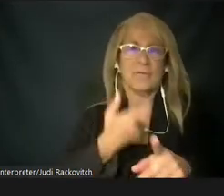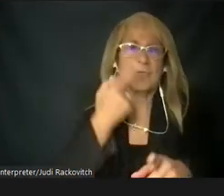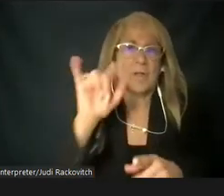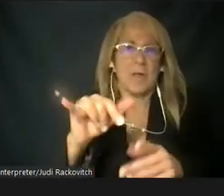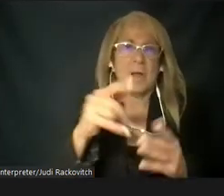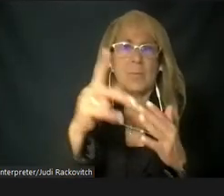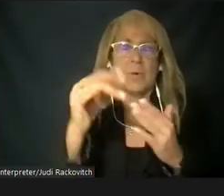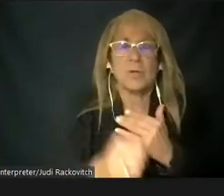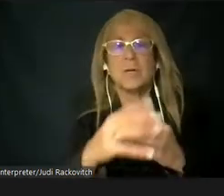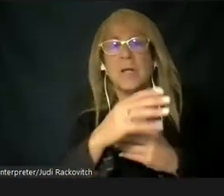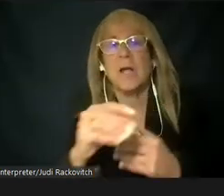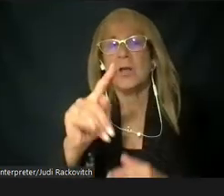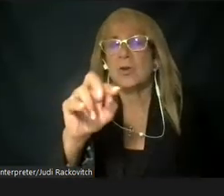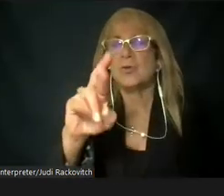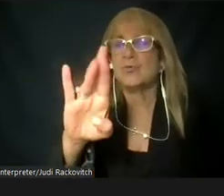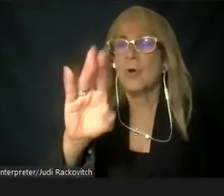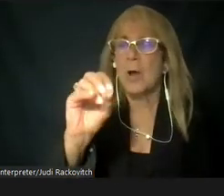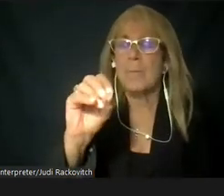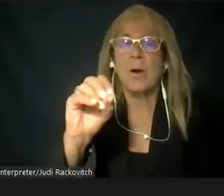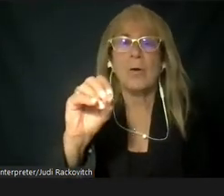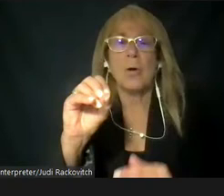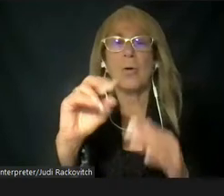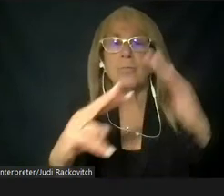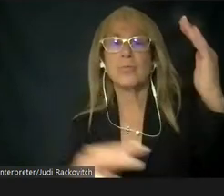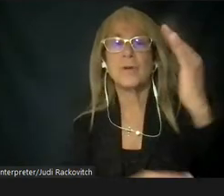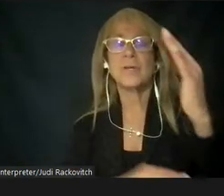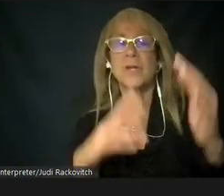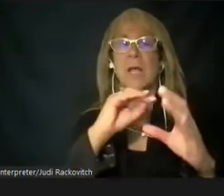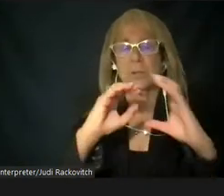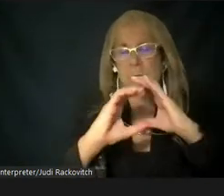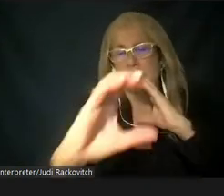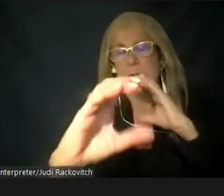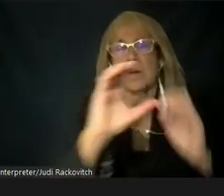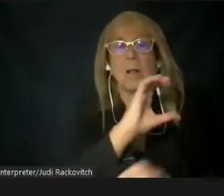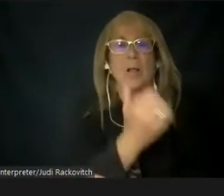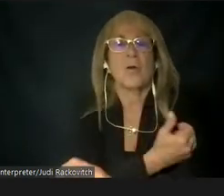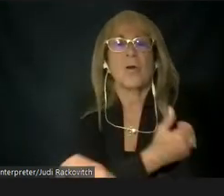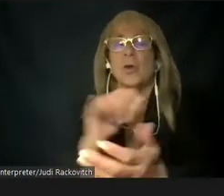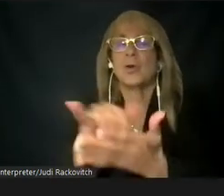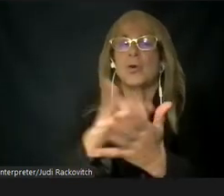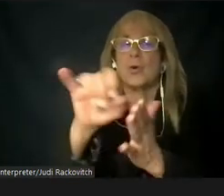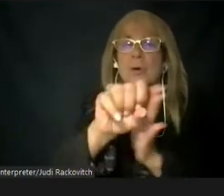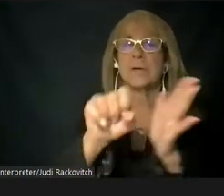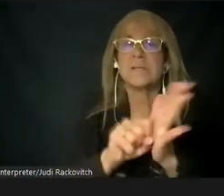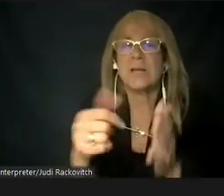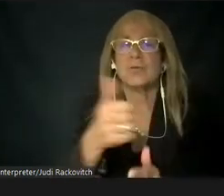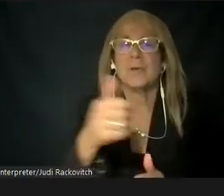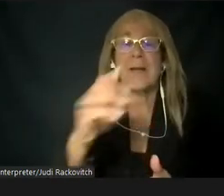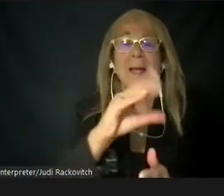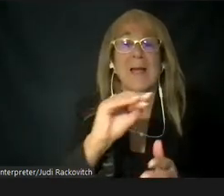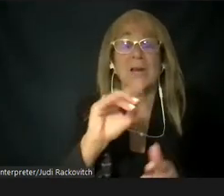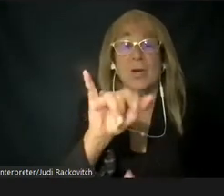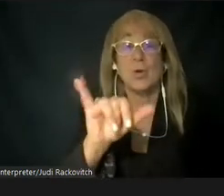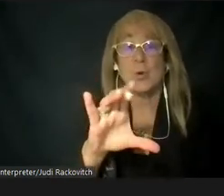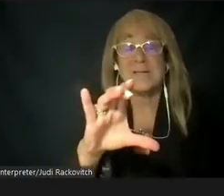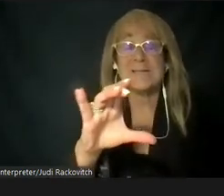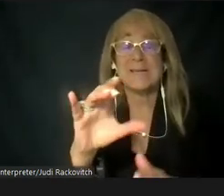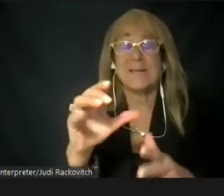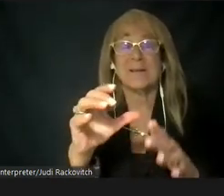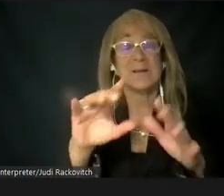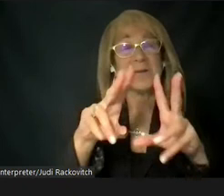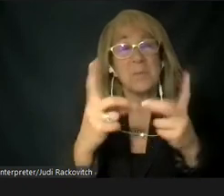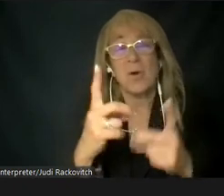Triborough Bridge and Tunnel Authority, the New York State Department of Transportation, and the New York City Department of Transportation are serving as project sponsors.